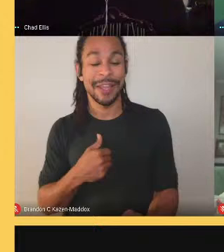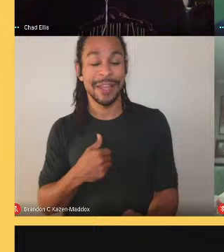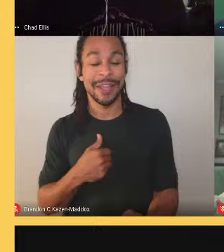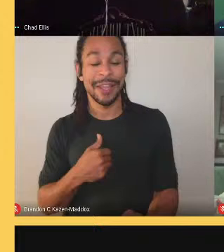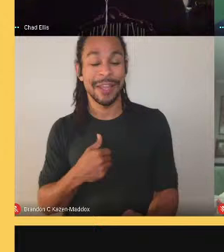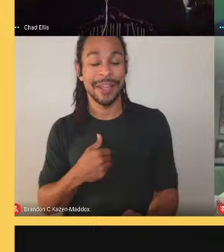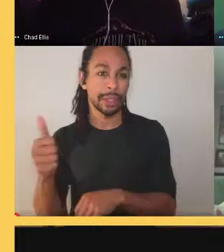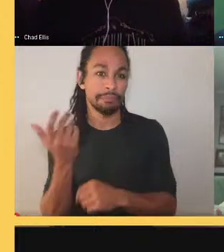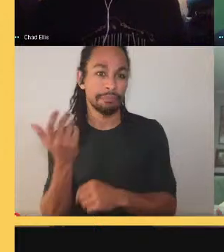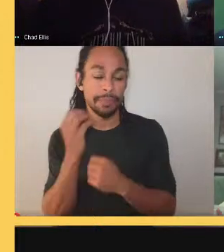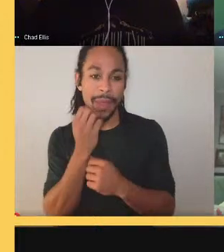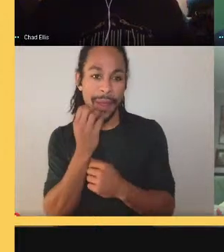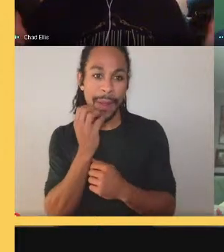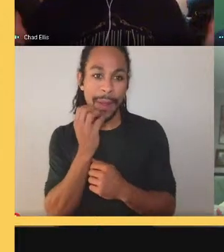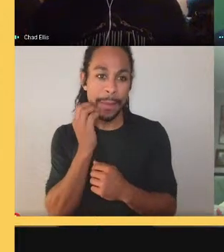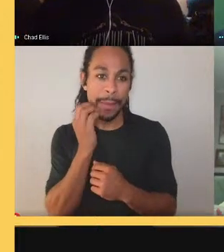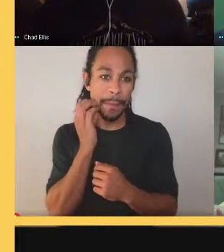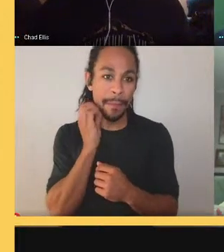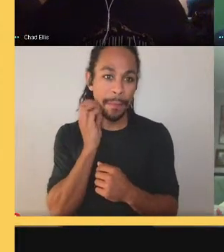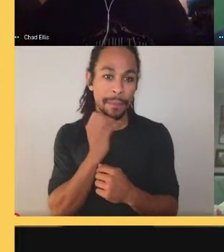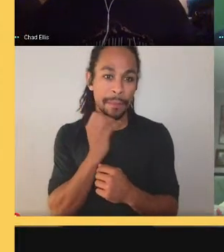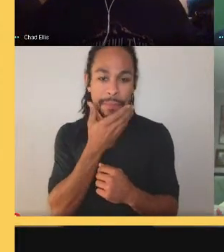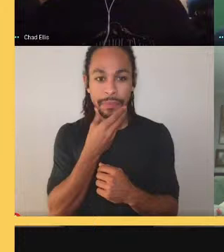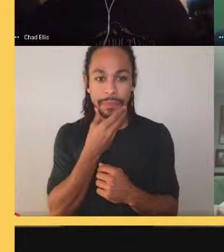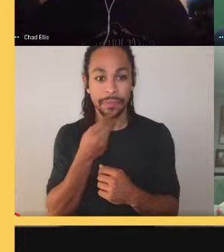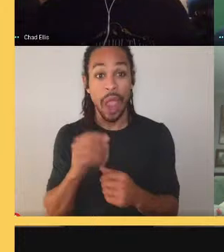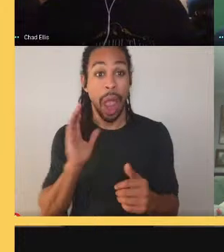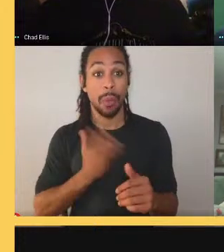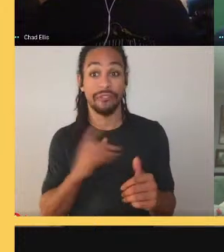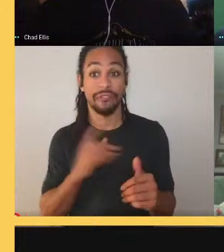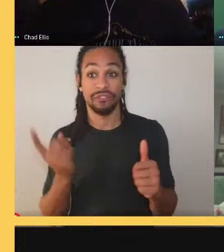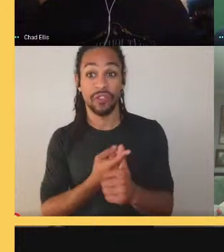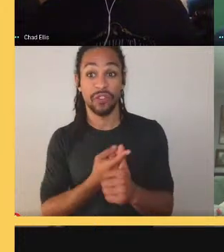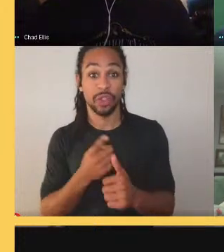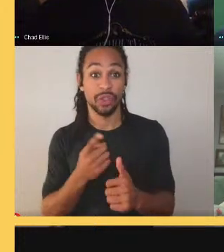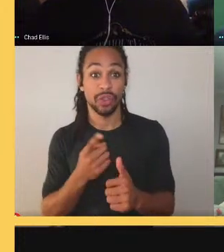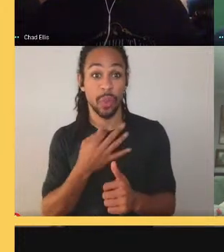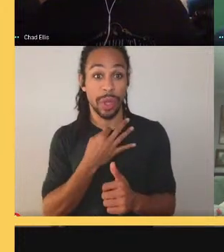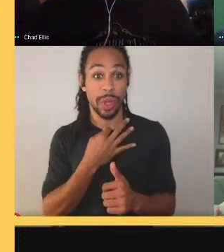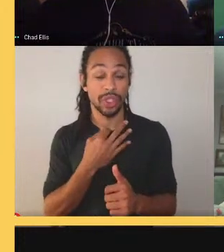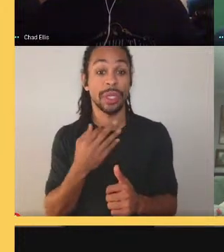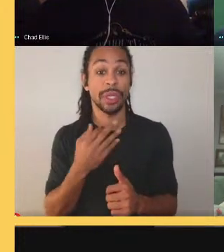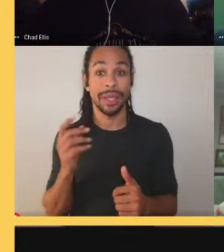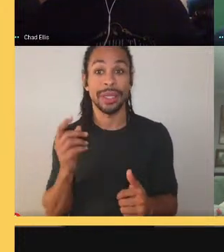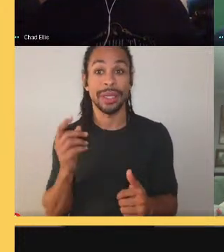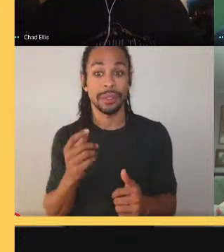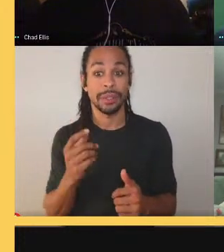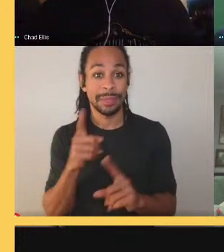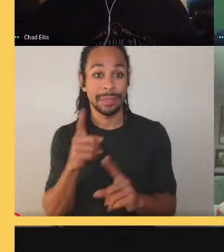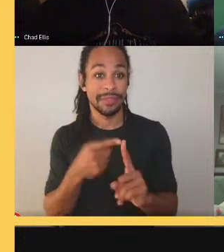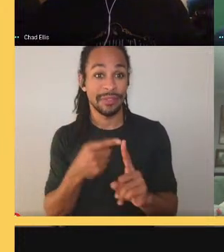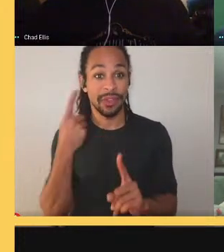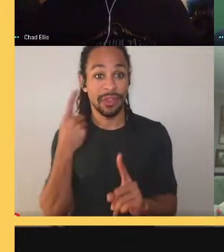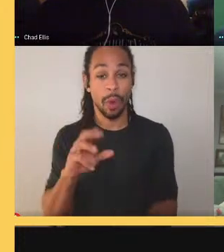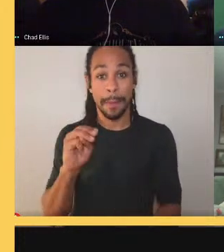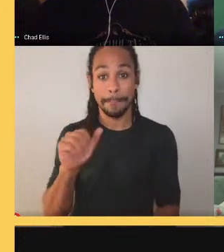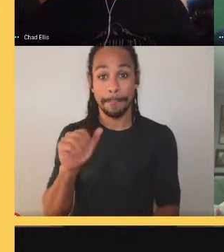first question is actually specifically for Mariam. We've heard a little bit about how the